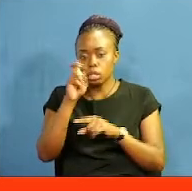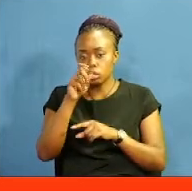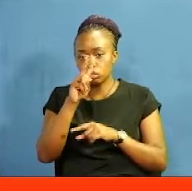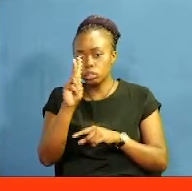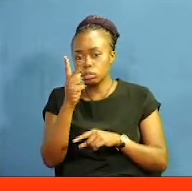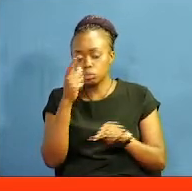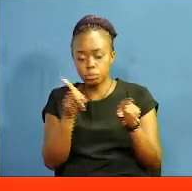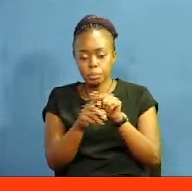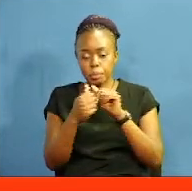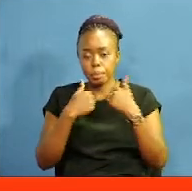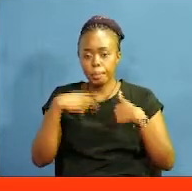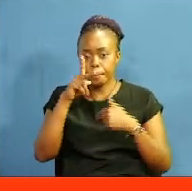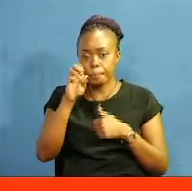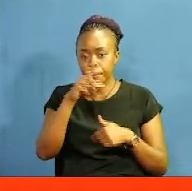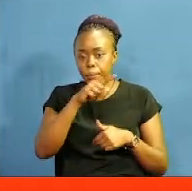KUTV Kenya, and on Twitter,